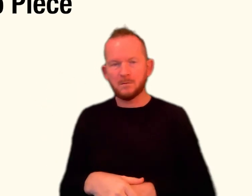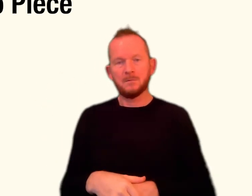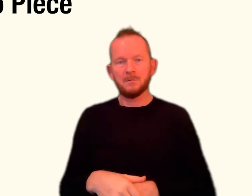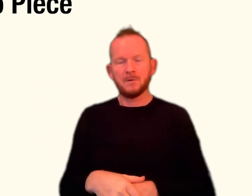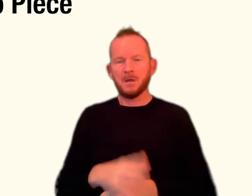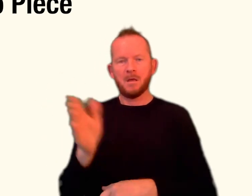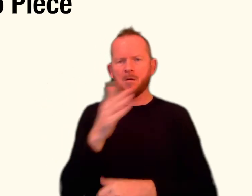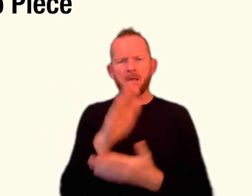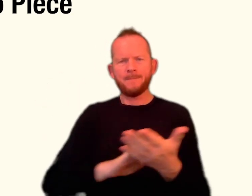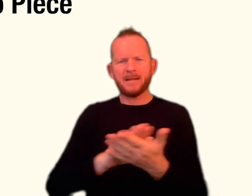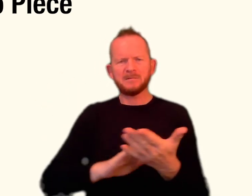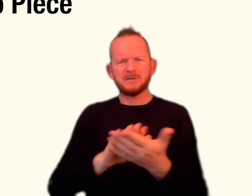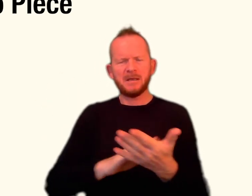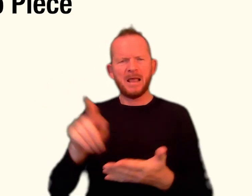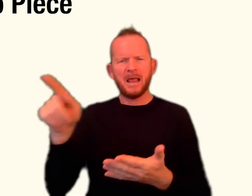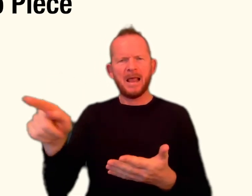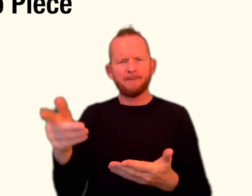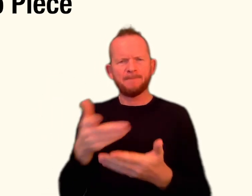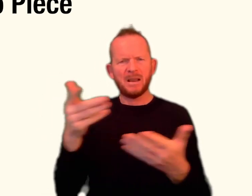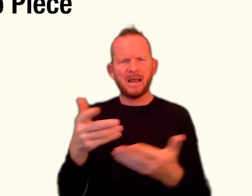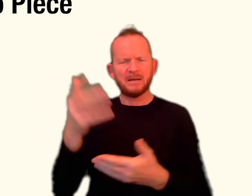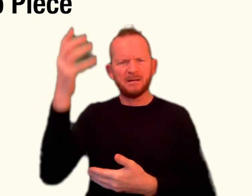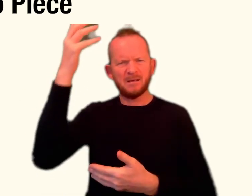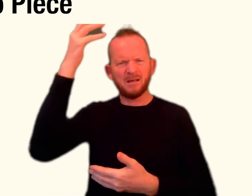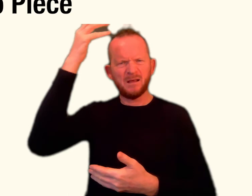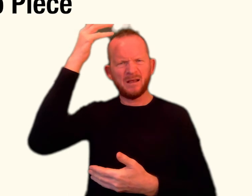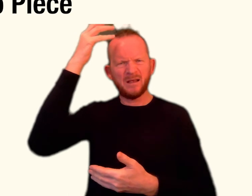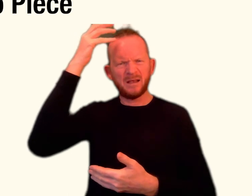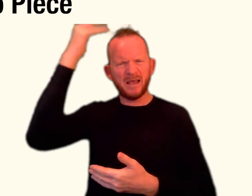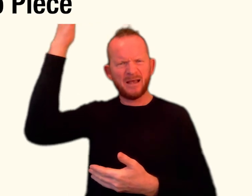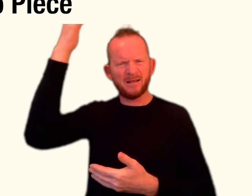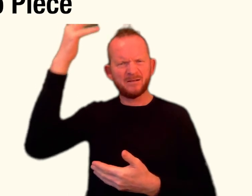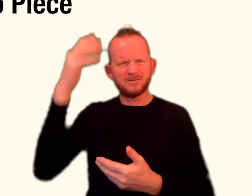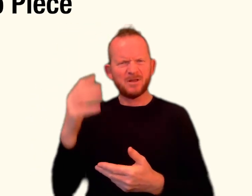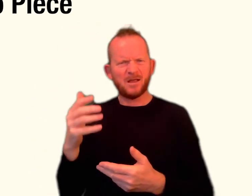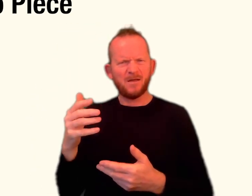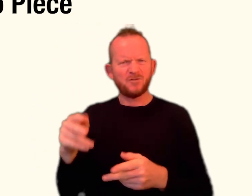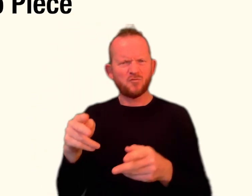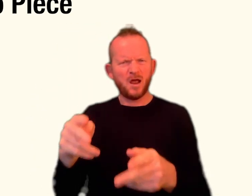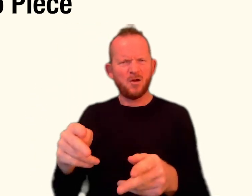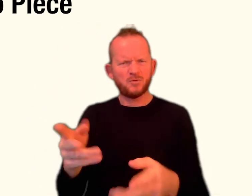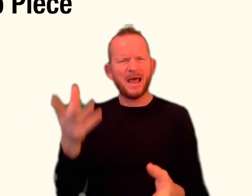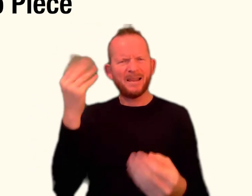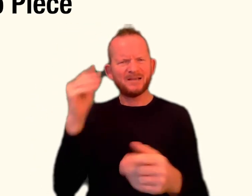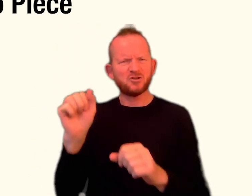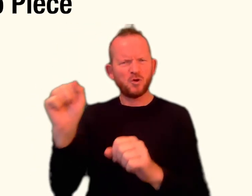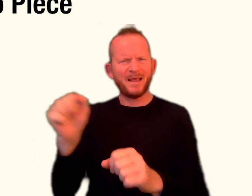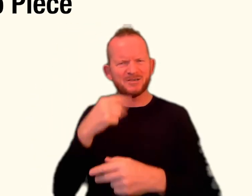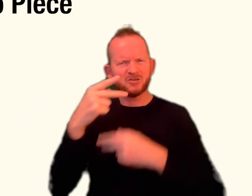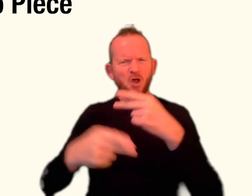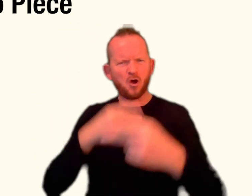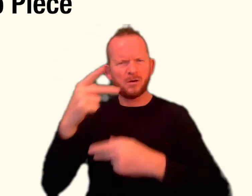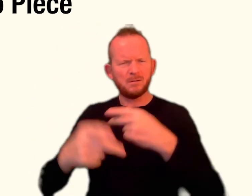all it consisted was him playing Kings of the Road to us and said, listen to his song and that's all you need to